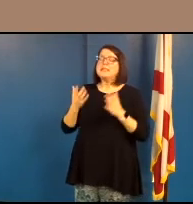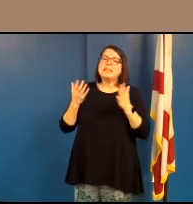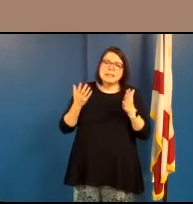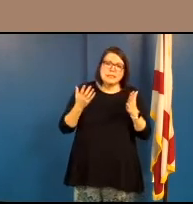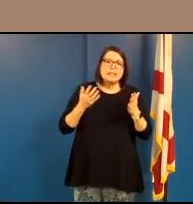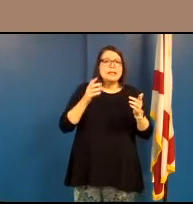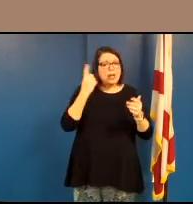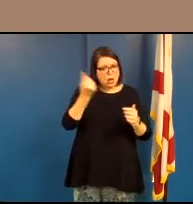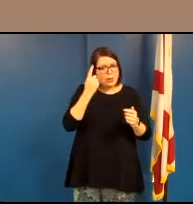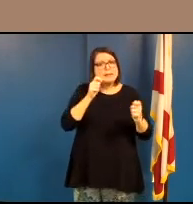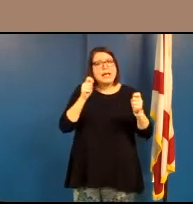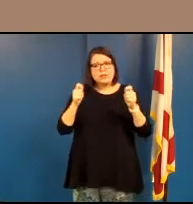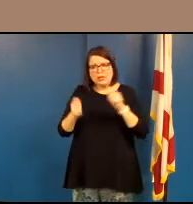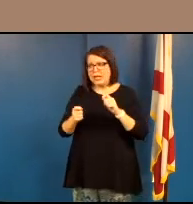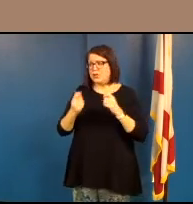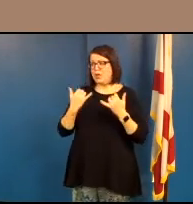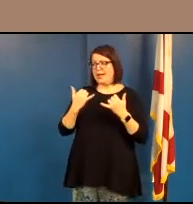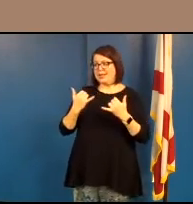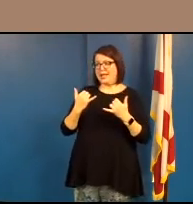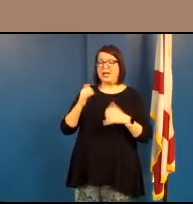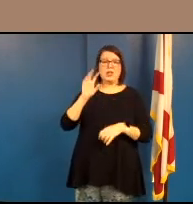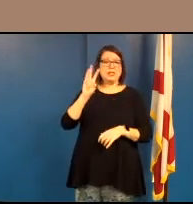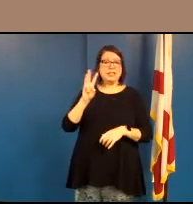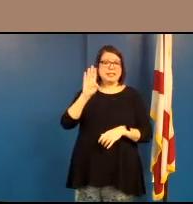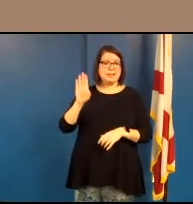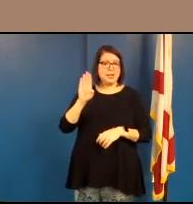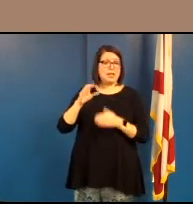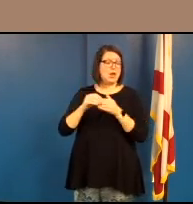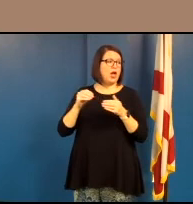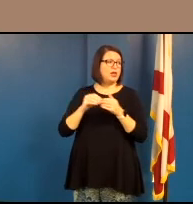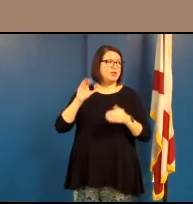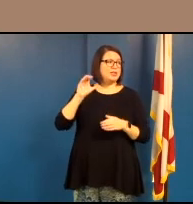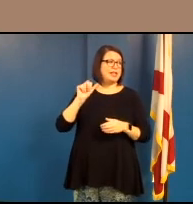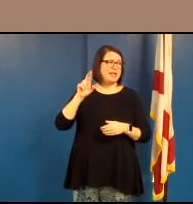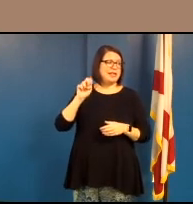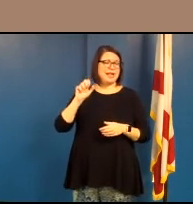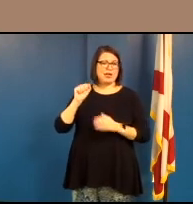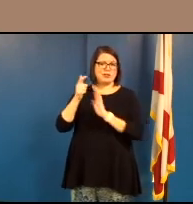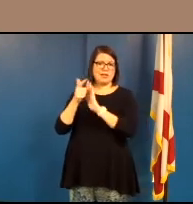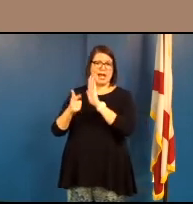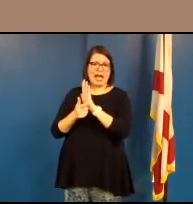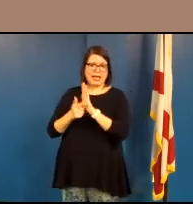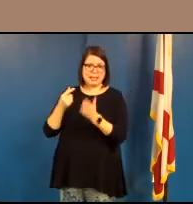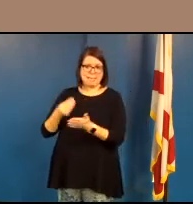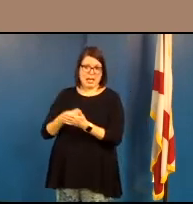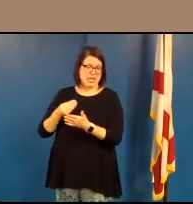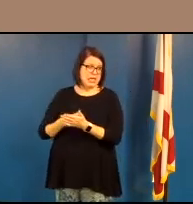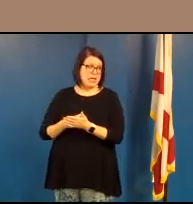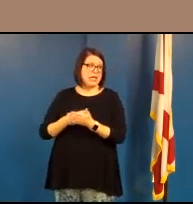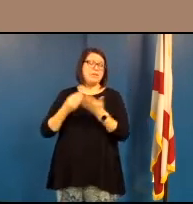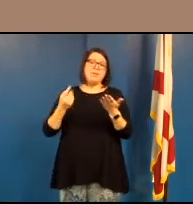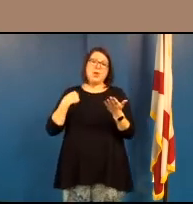on almost $6 billion in CARES Act money. And we all read the press, there may be another CARES Act package at some